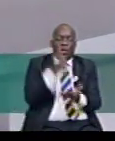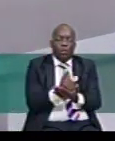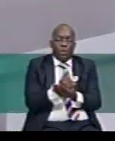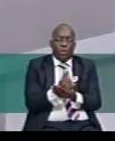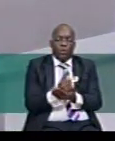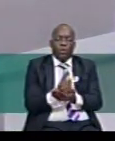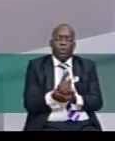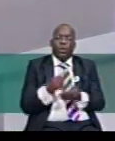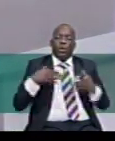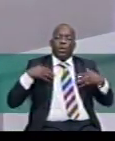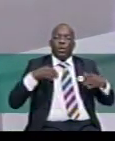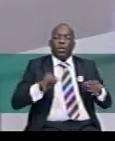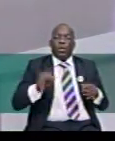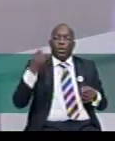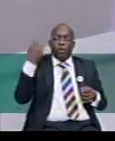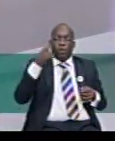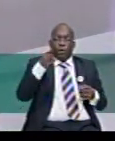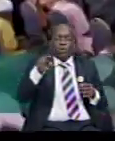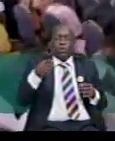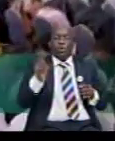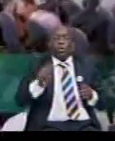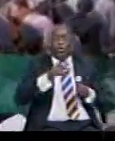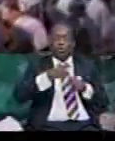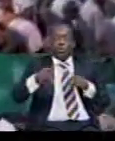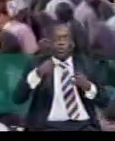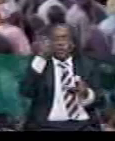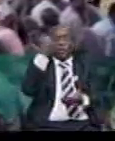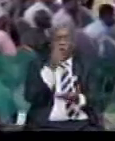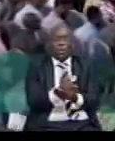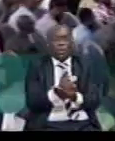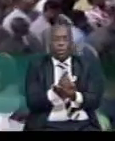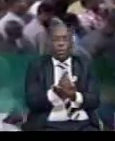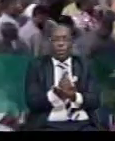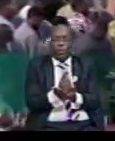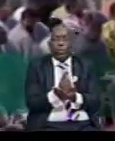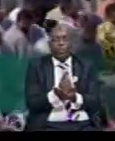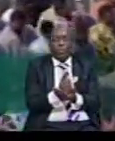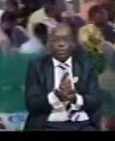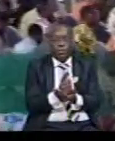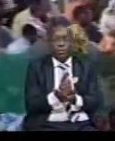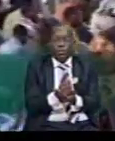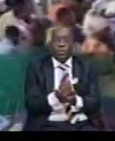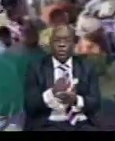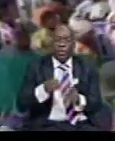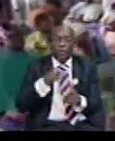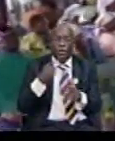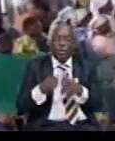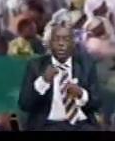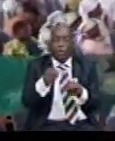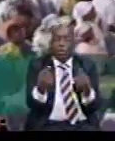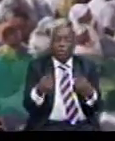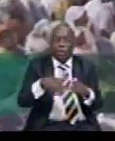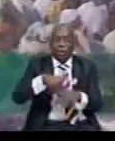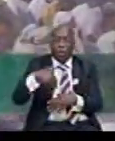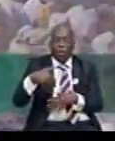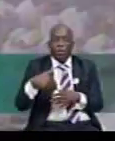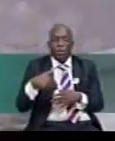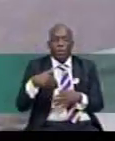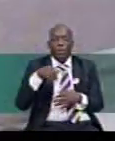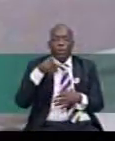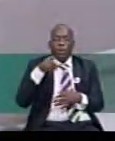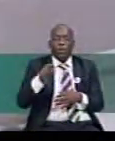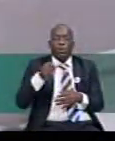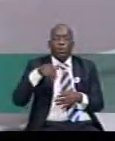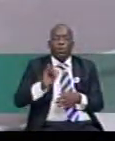for you, the professional. And then you come out and you still have in